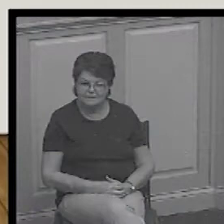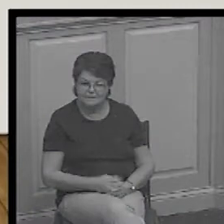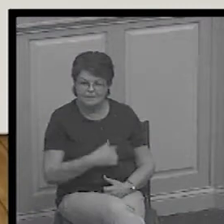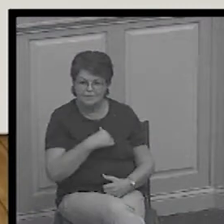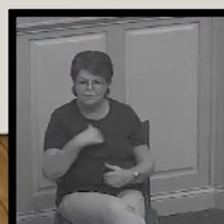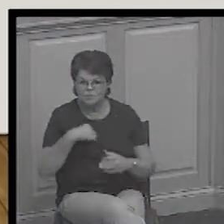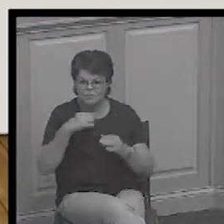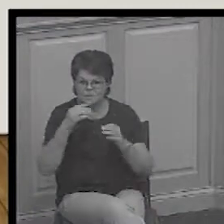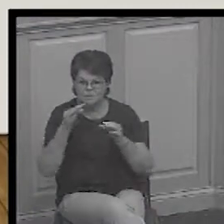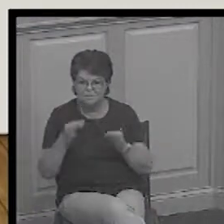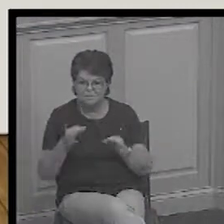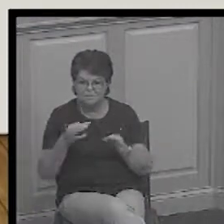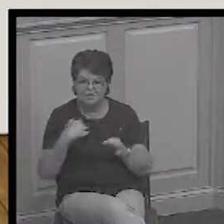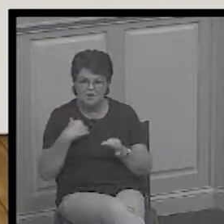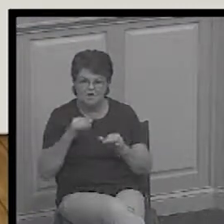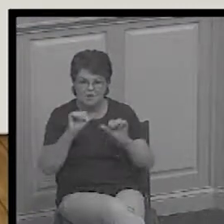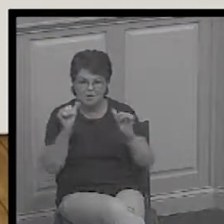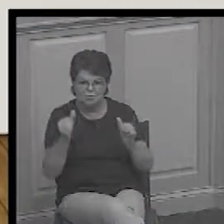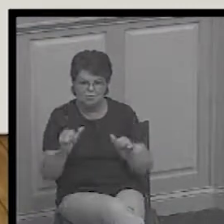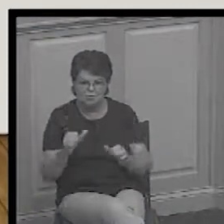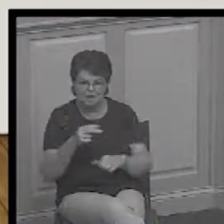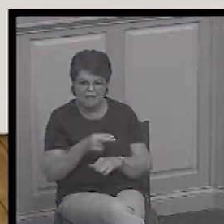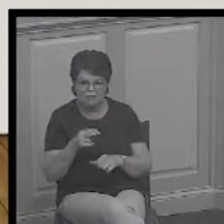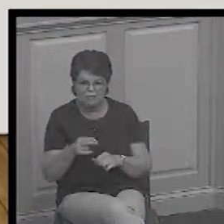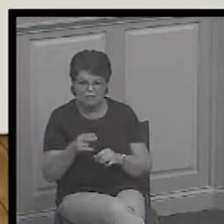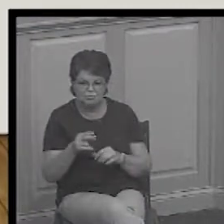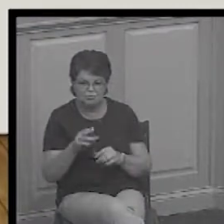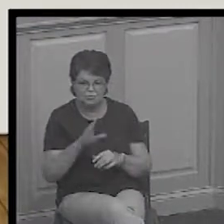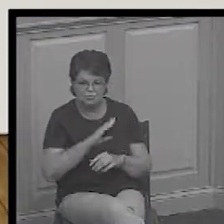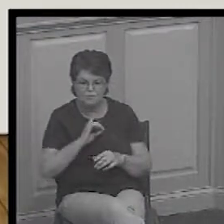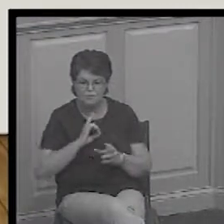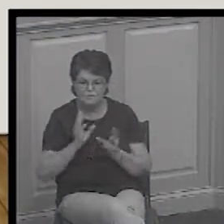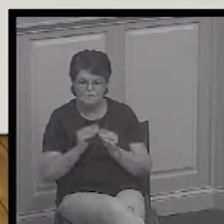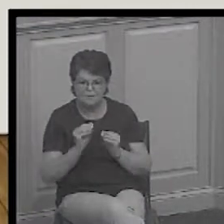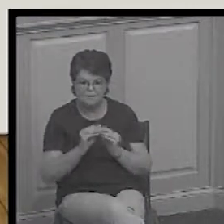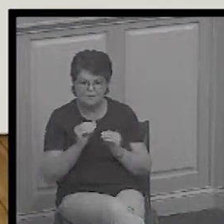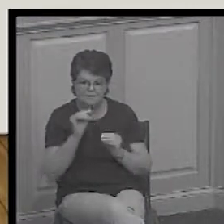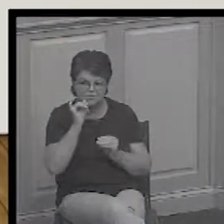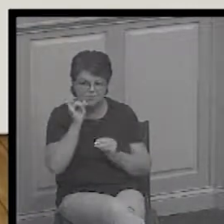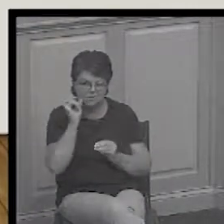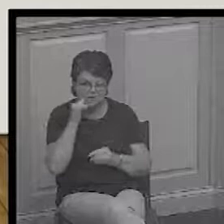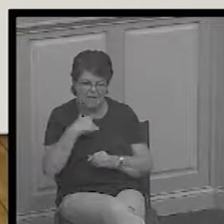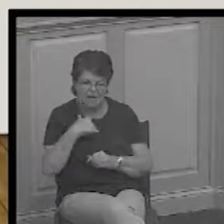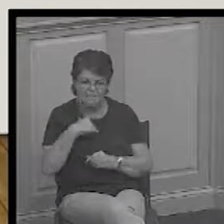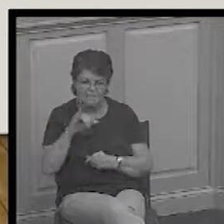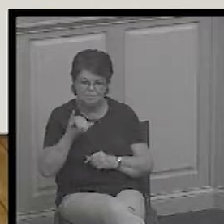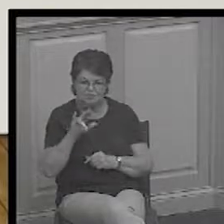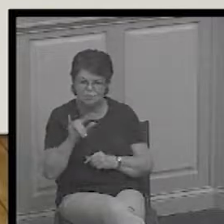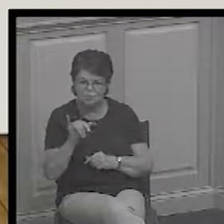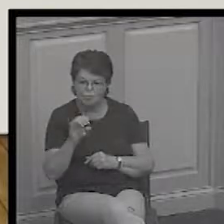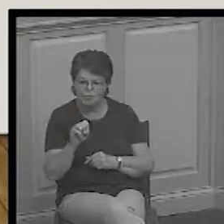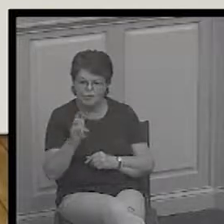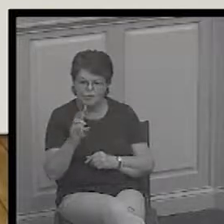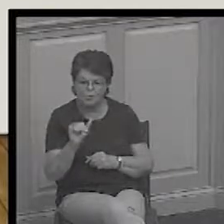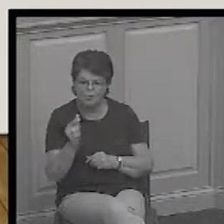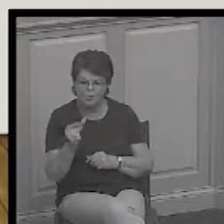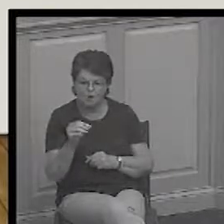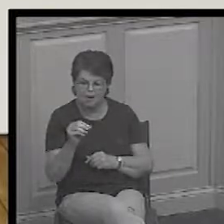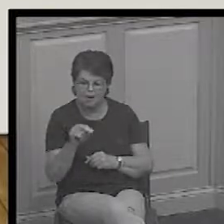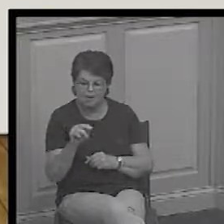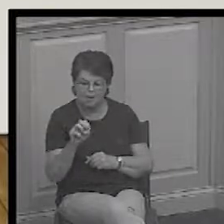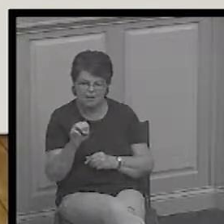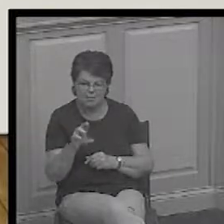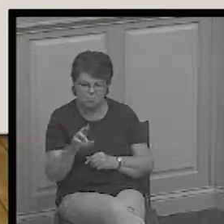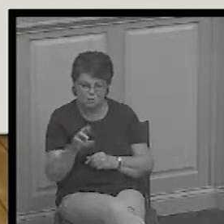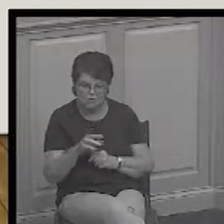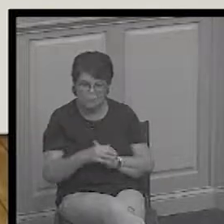We decided, we had our Architectural Heritage Board meeting yesterday. For those of you that don't know me, I'm Julie Wagner, with just an appointed member of